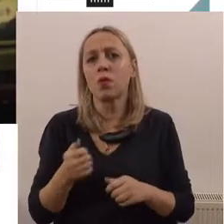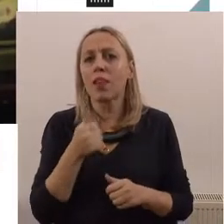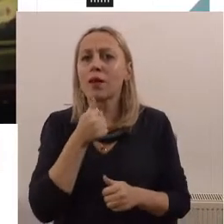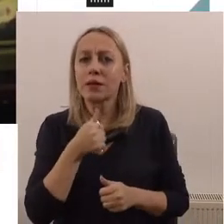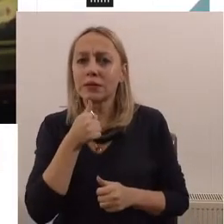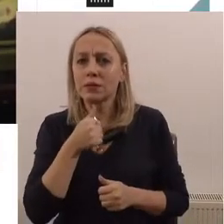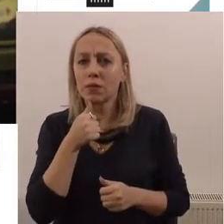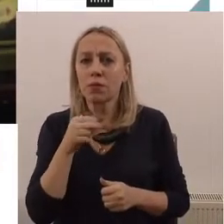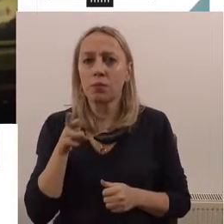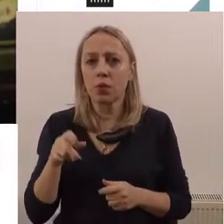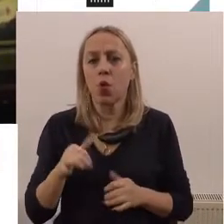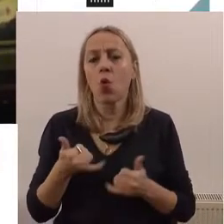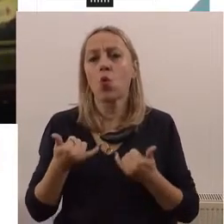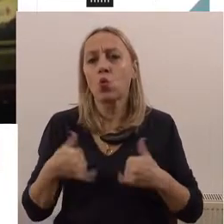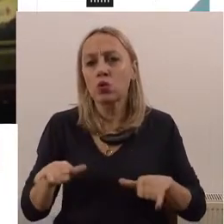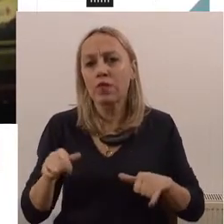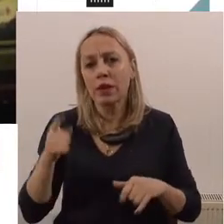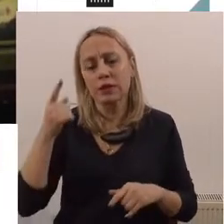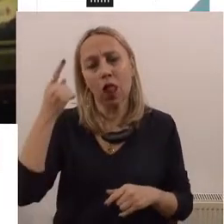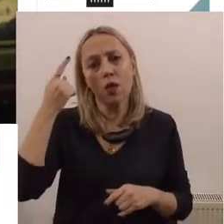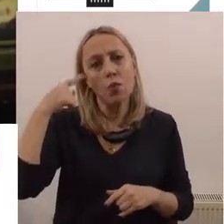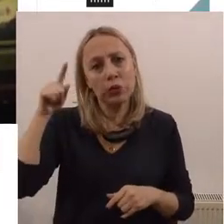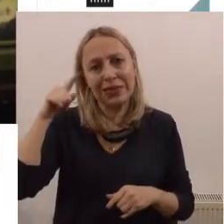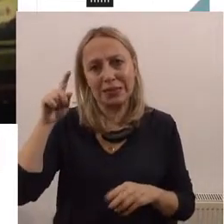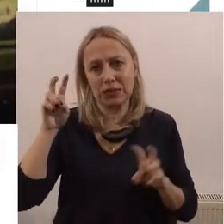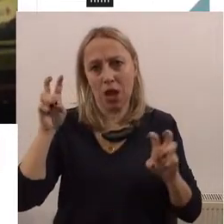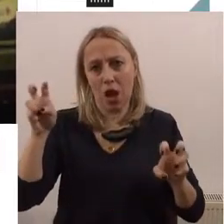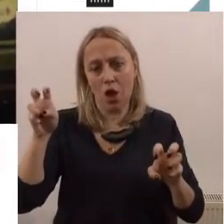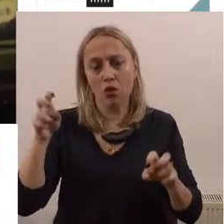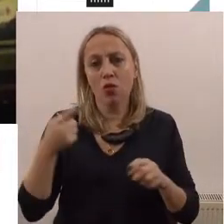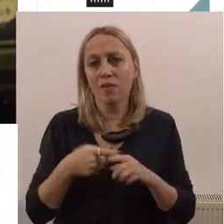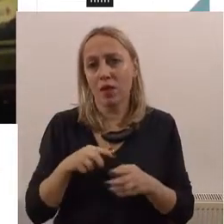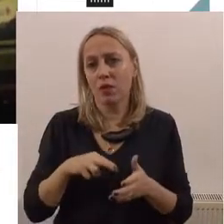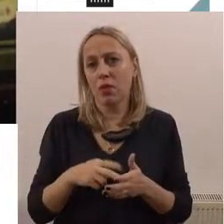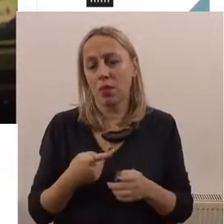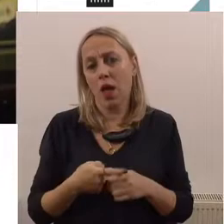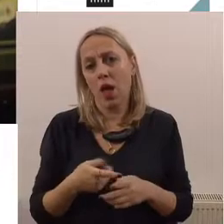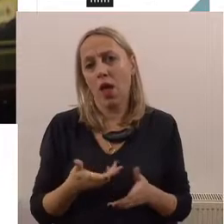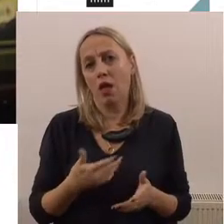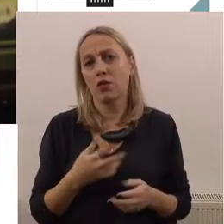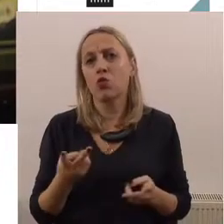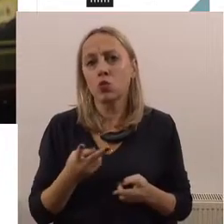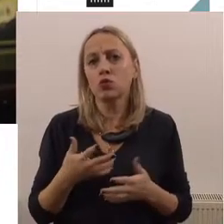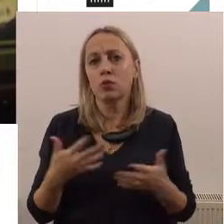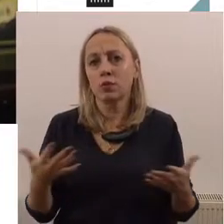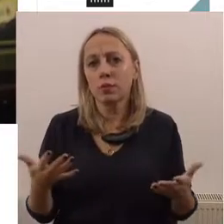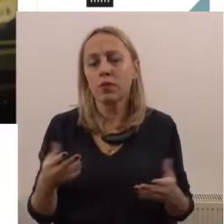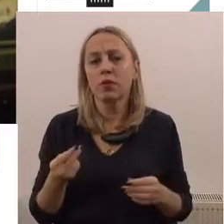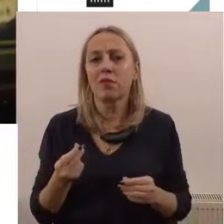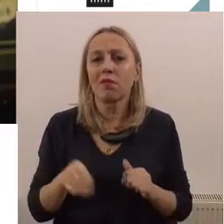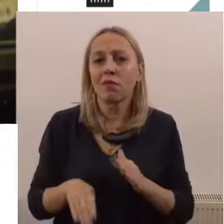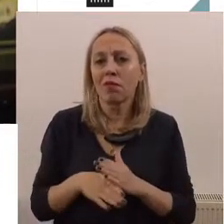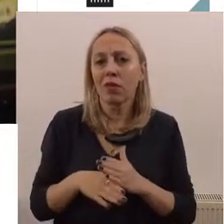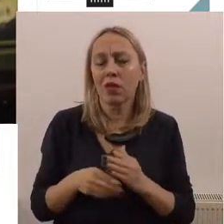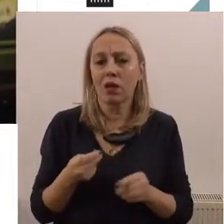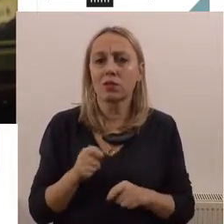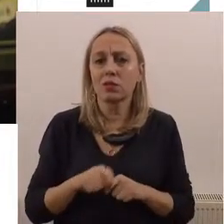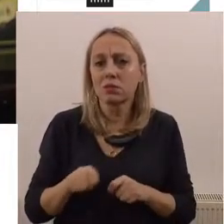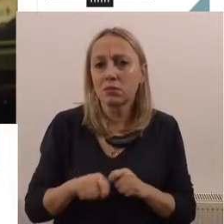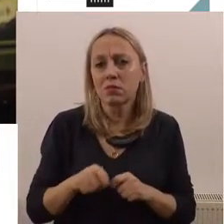canes to walk. So we have very few universal design experts in Russia,